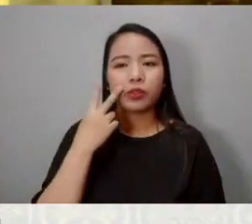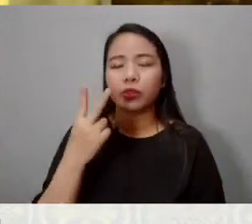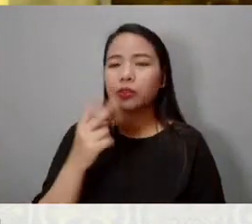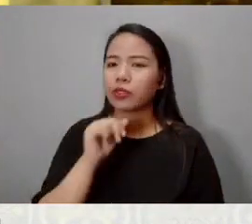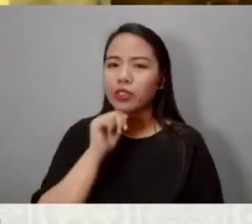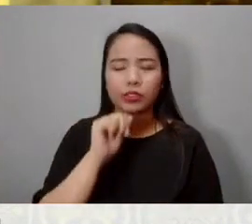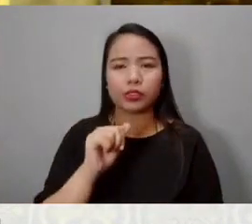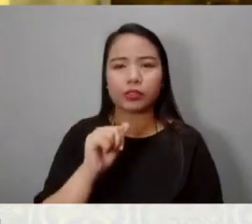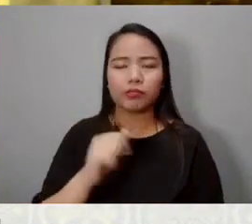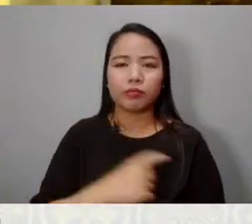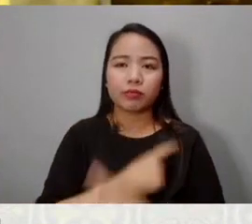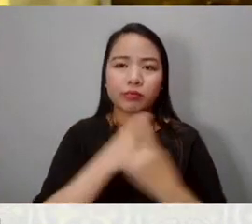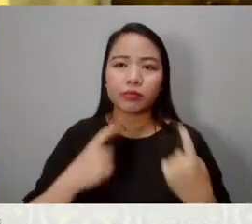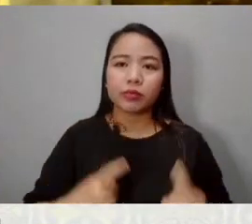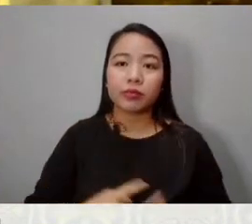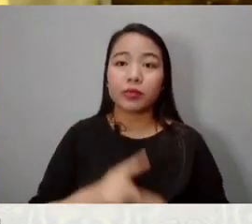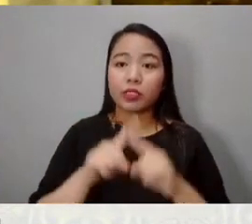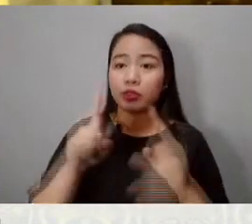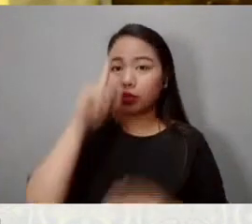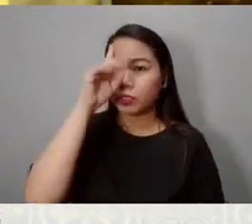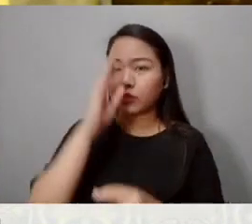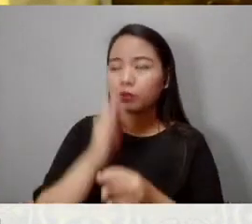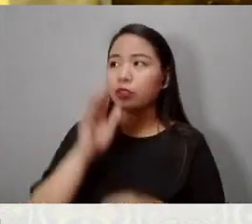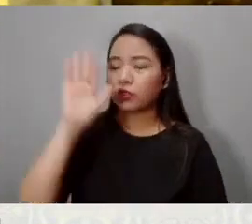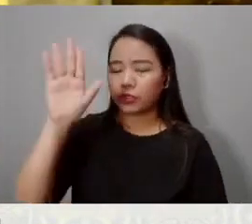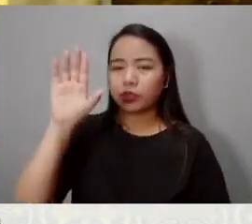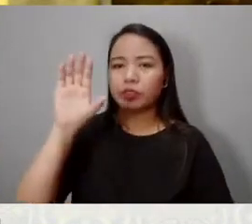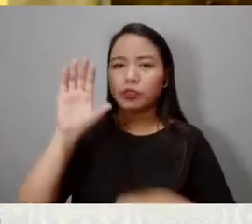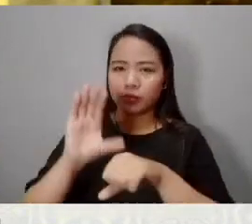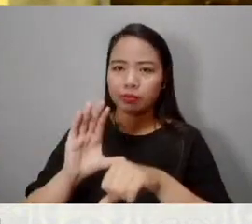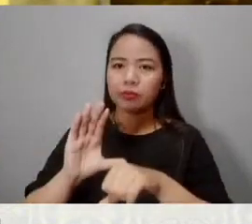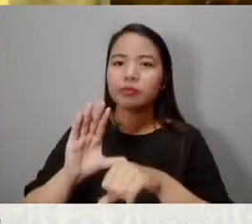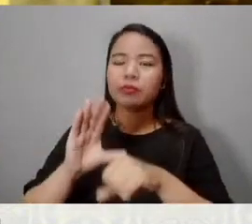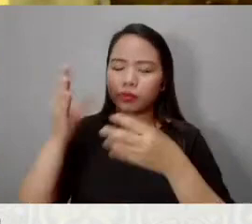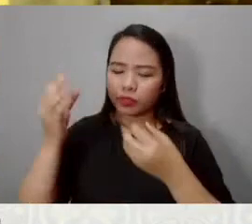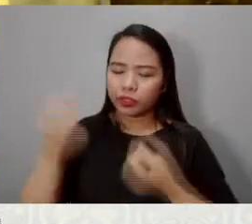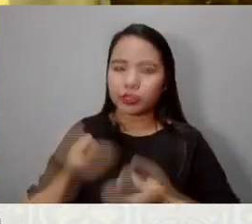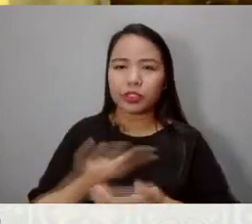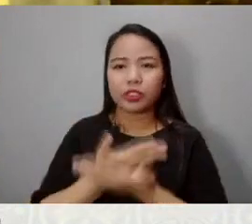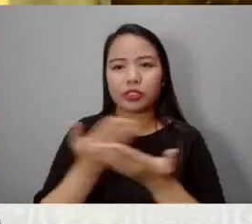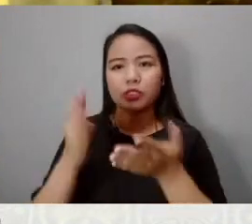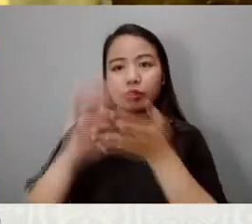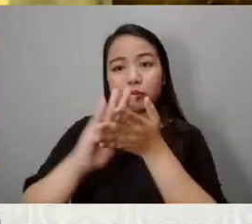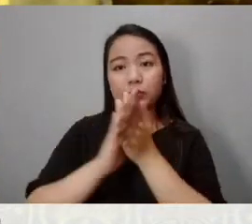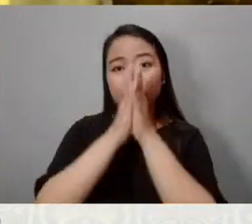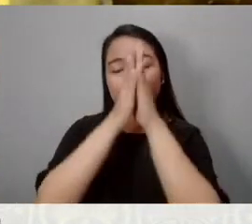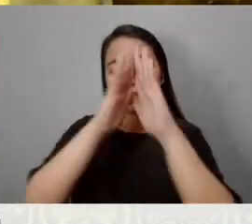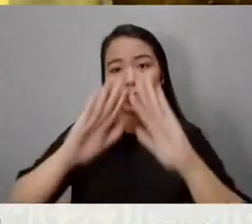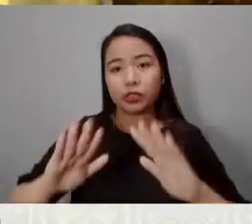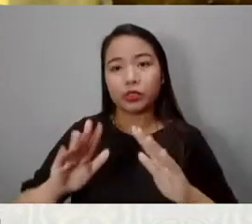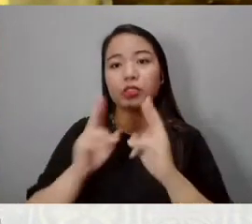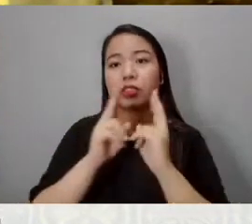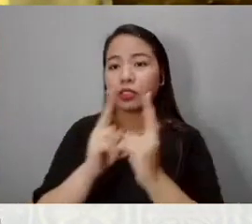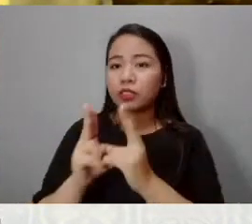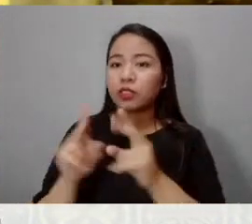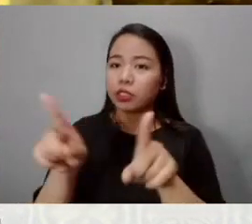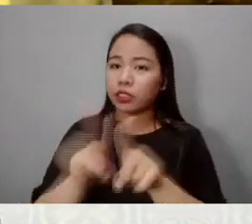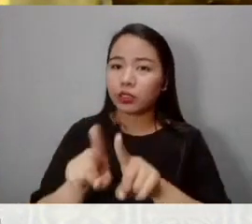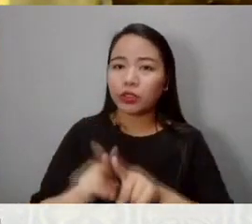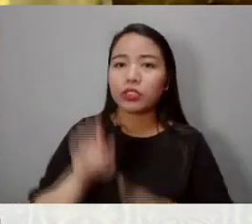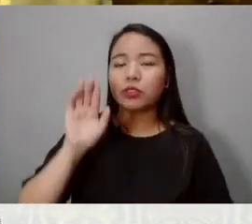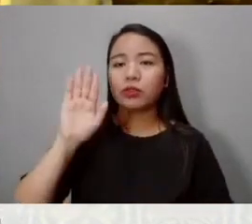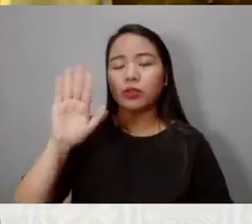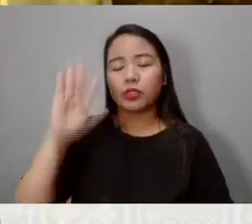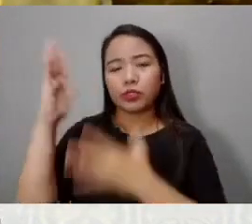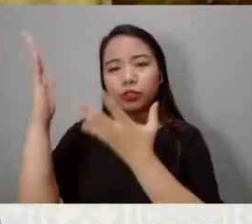our sins, but on the faith of your church, and graciously grant her peace and unity in accordance with